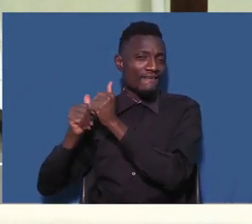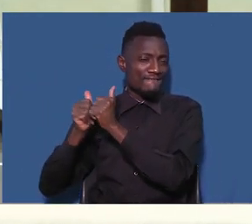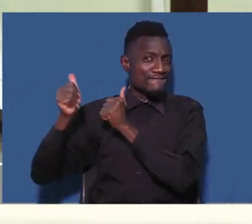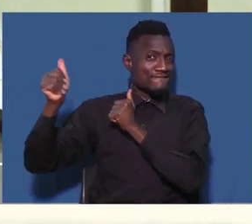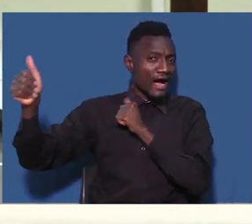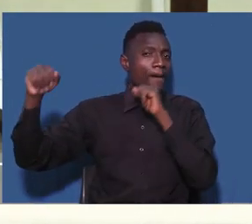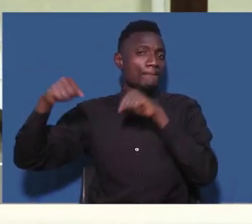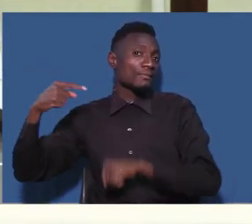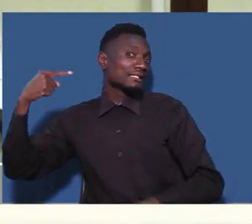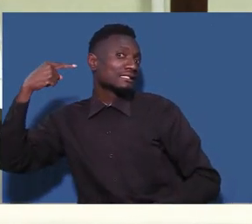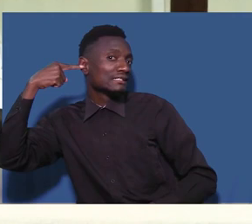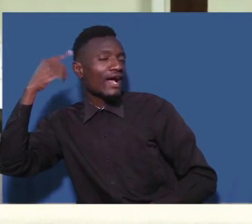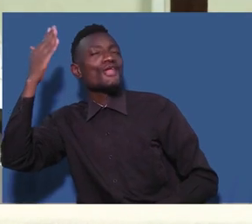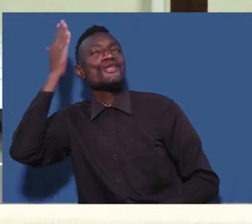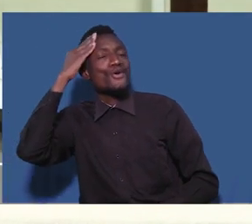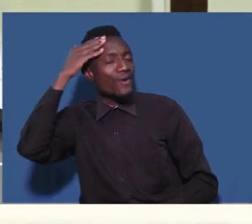at the subject, making